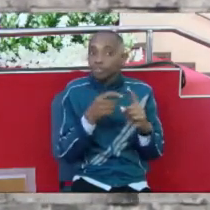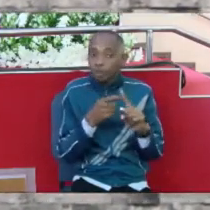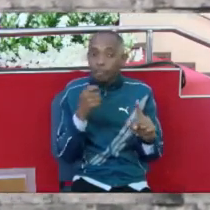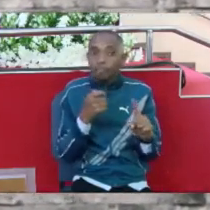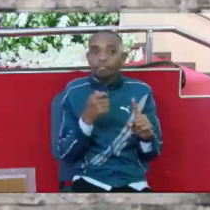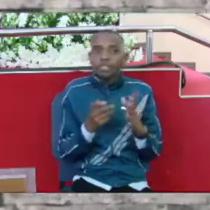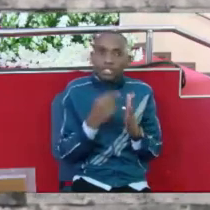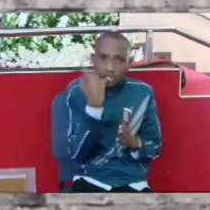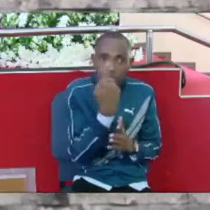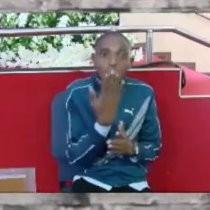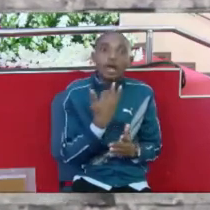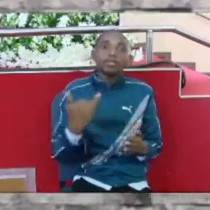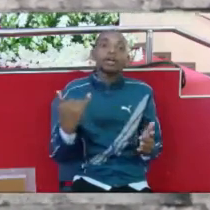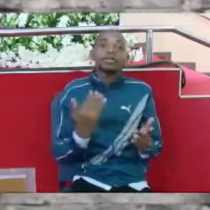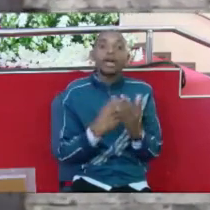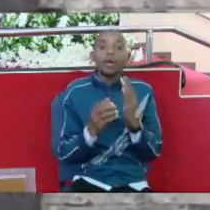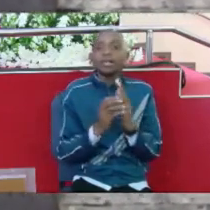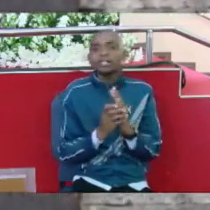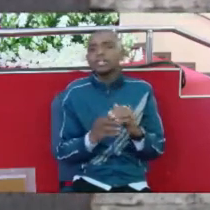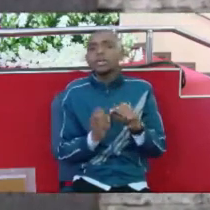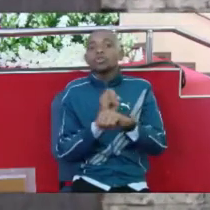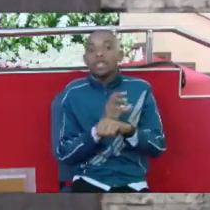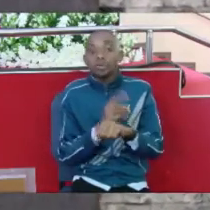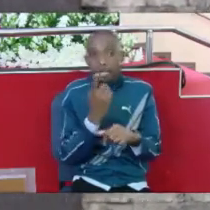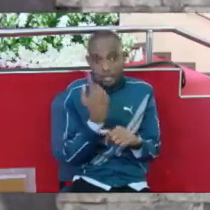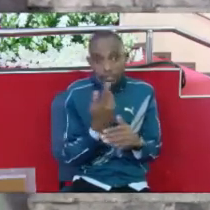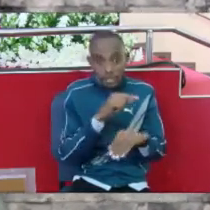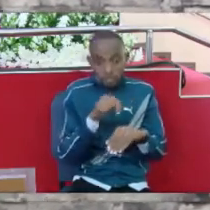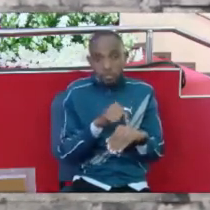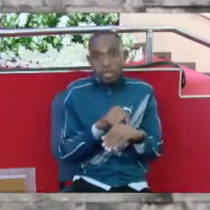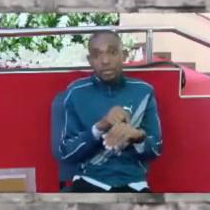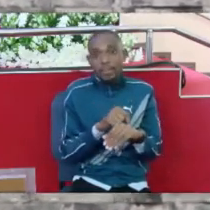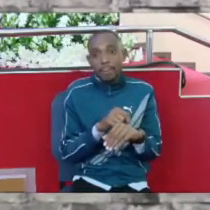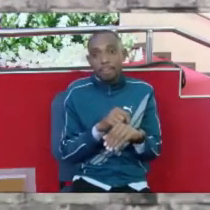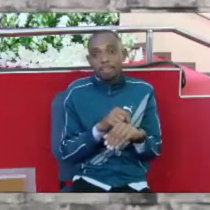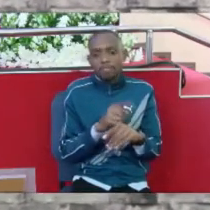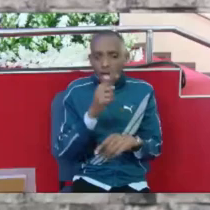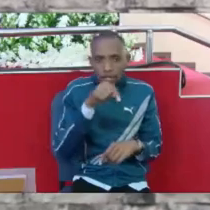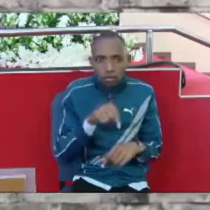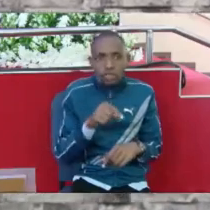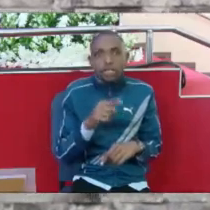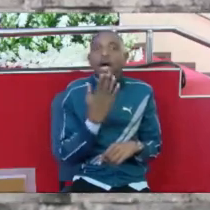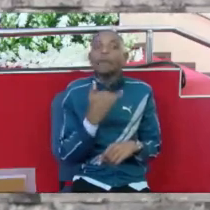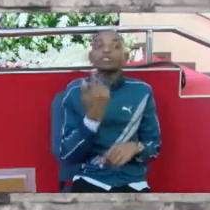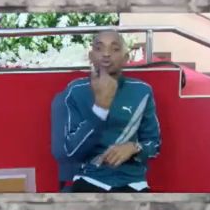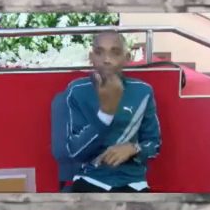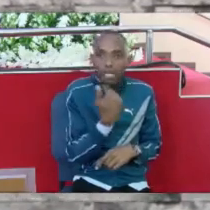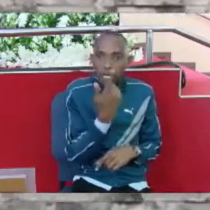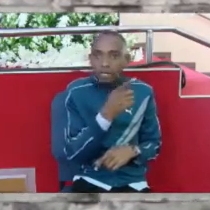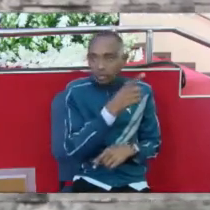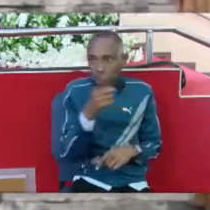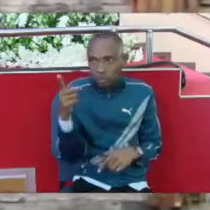It's the one that I want to explain to you something today. Nikueleze kitu kwa And today I want to speak to you. Nataka